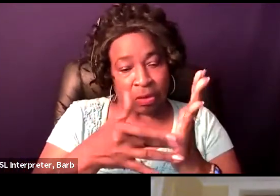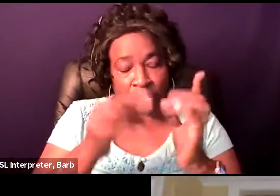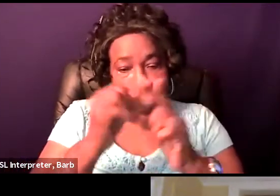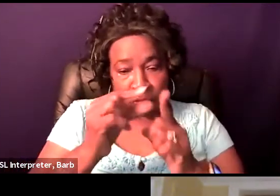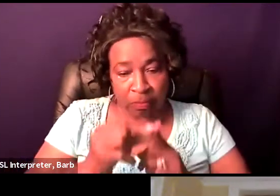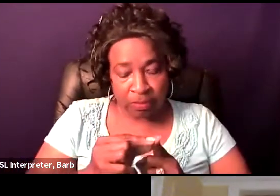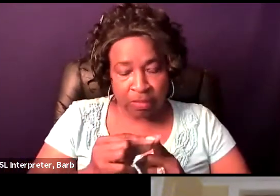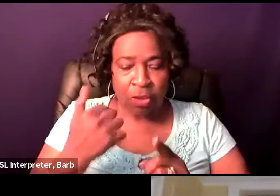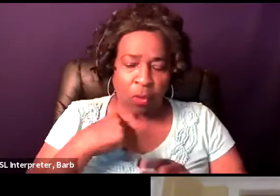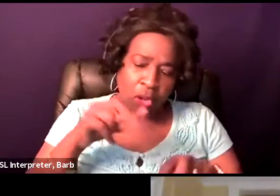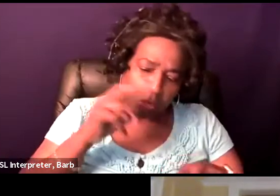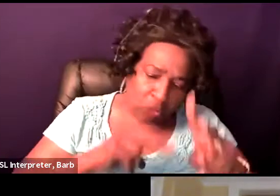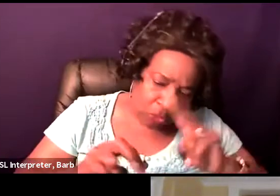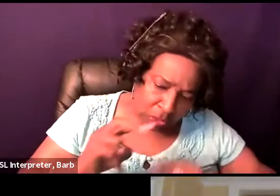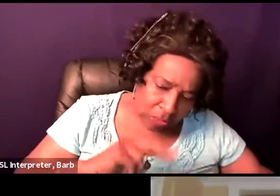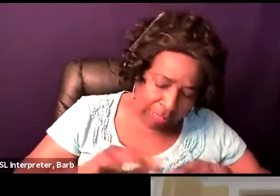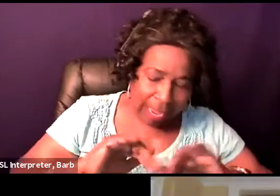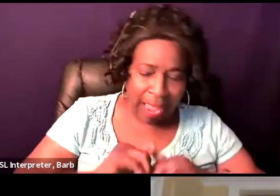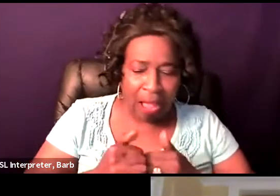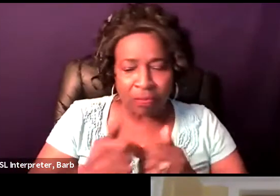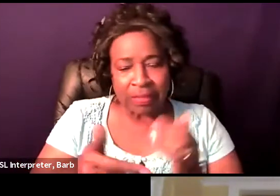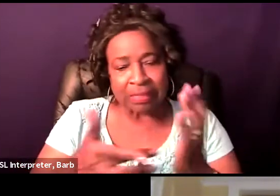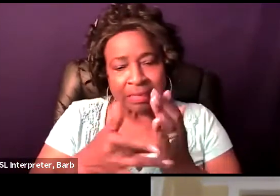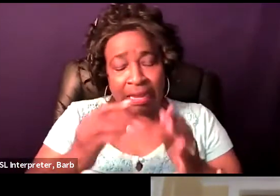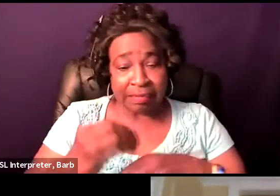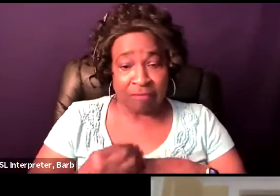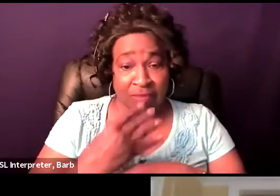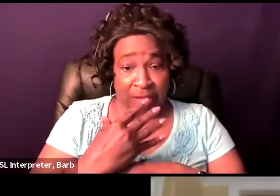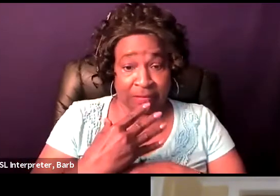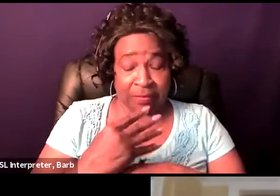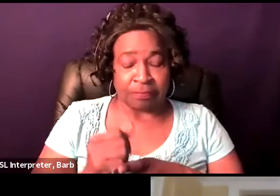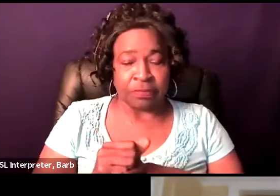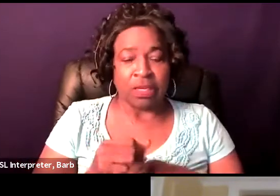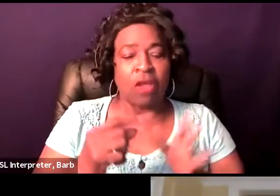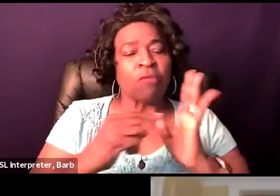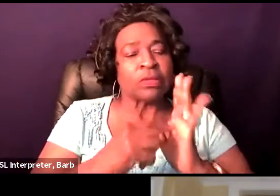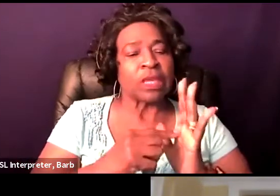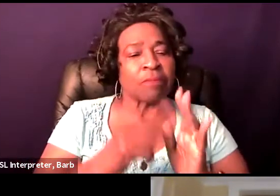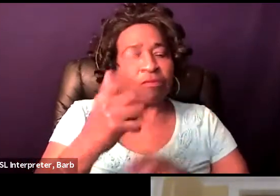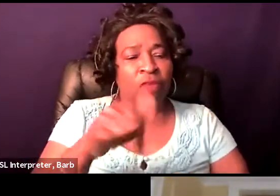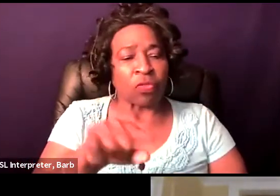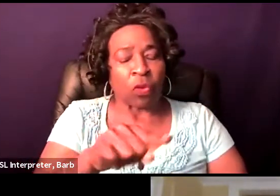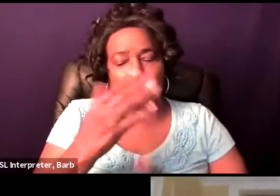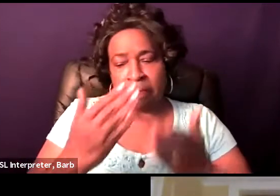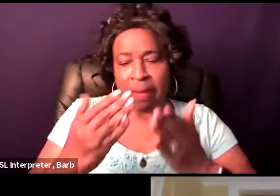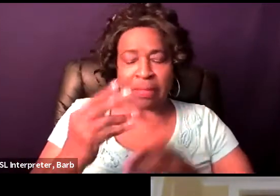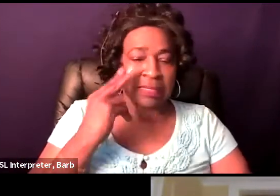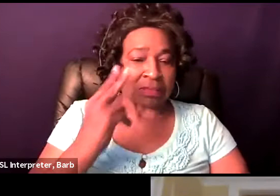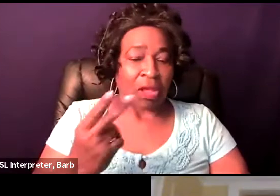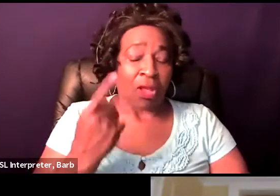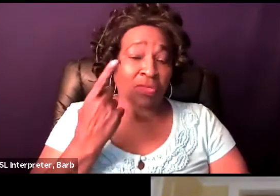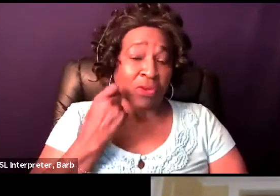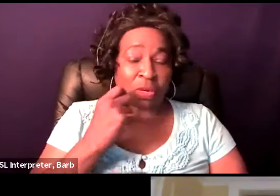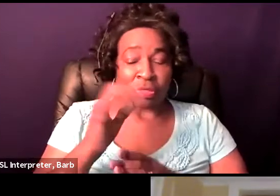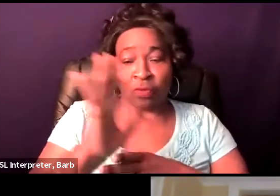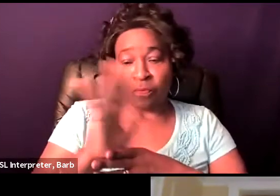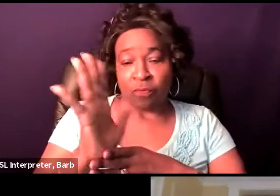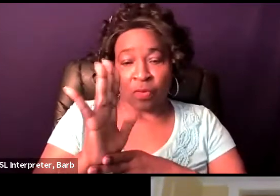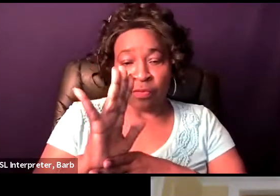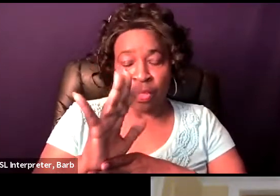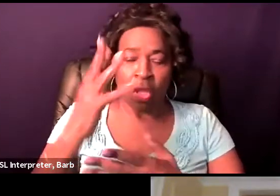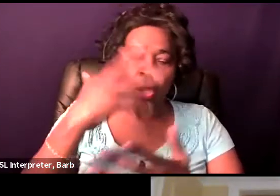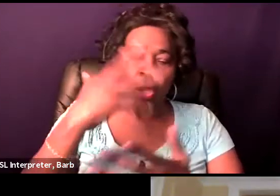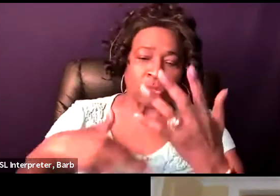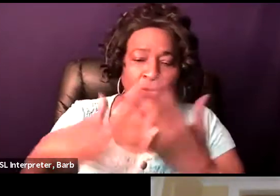at how the technology affects us. So for example, for those who might have seen the recent film, A Social Dilemma